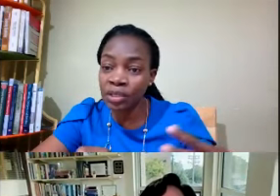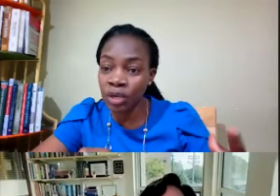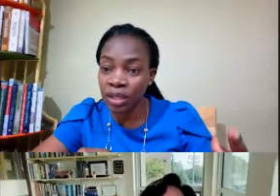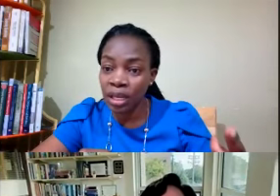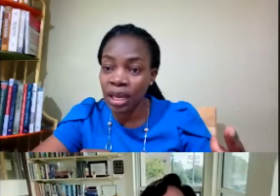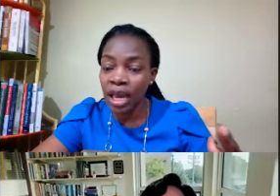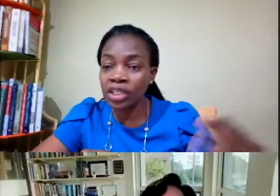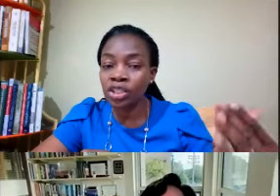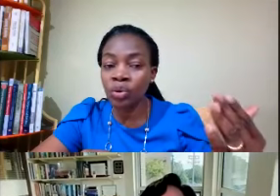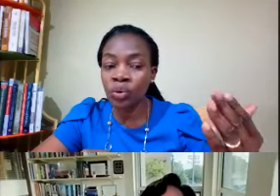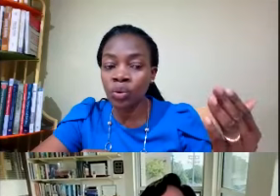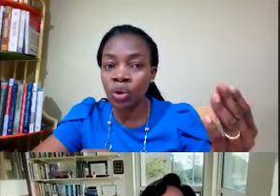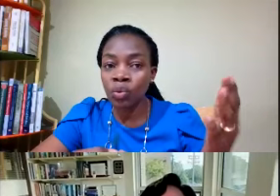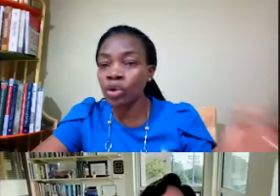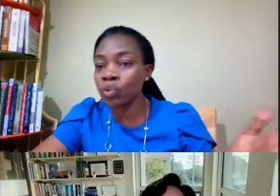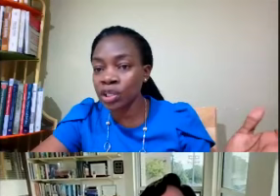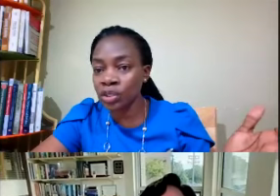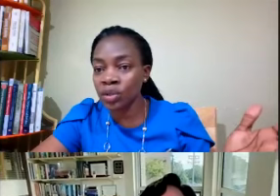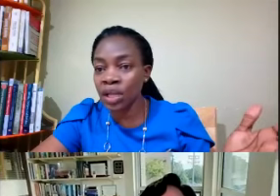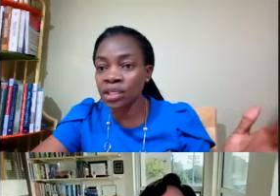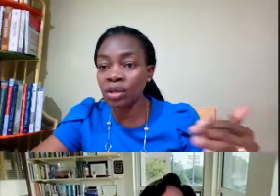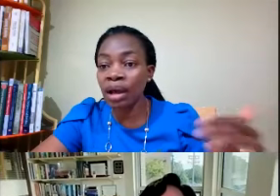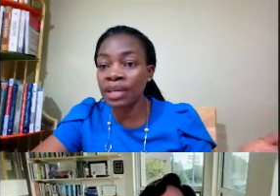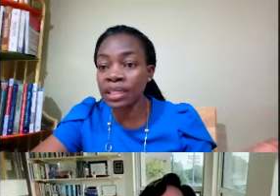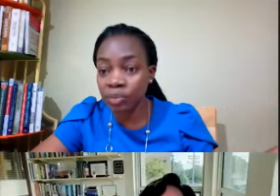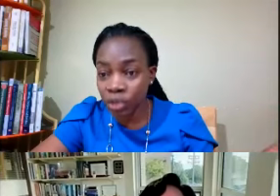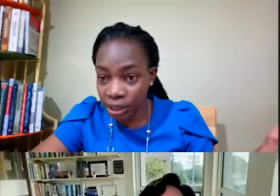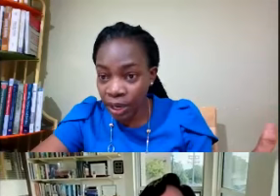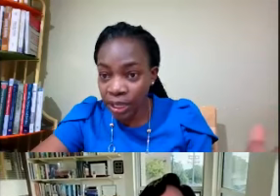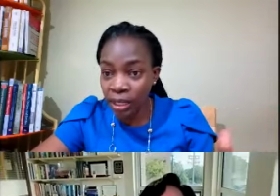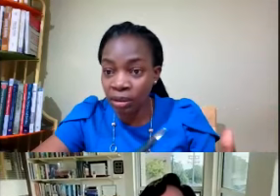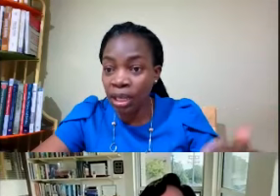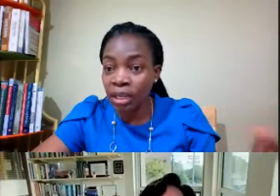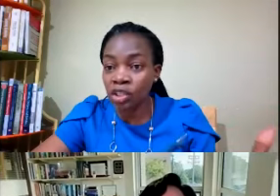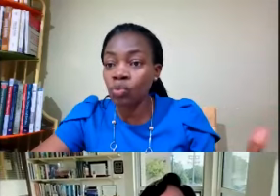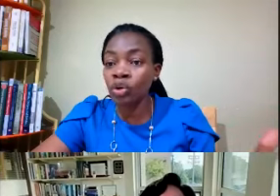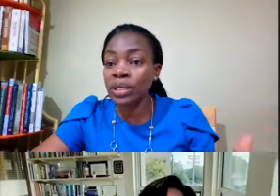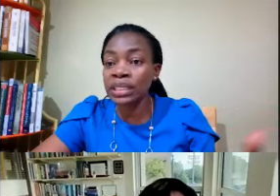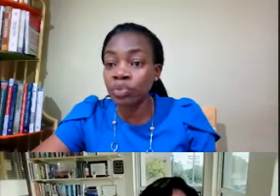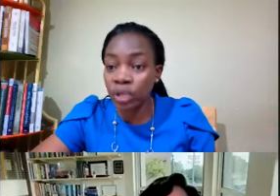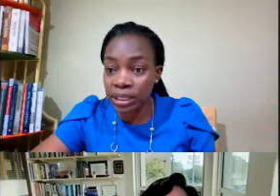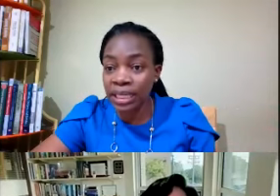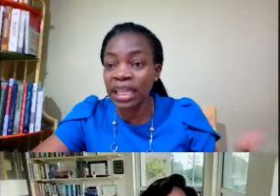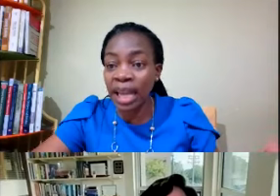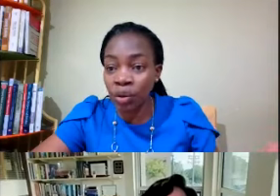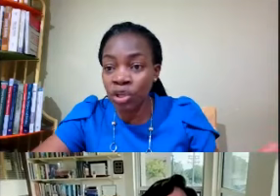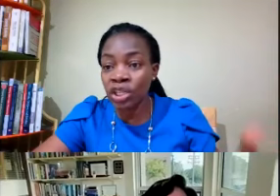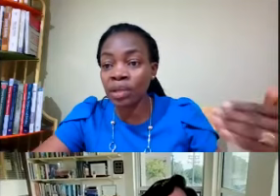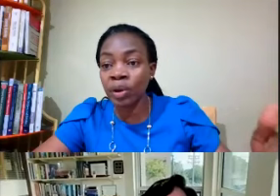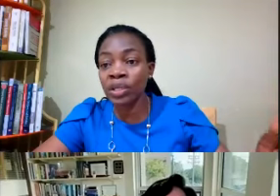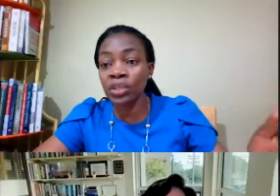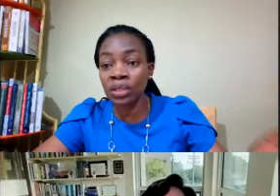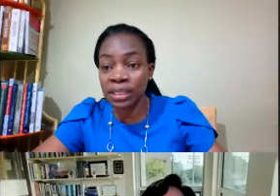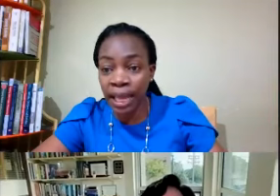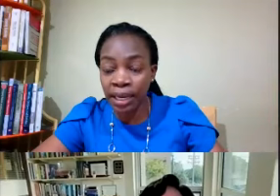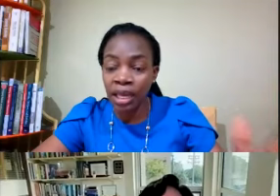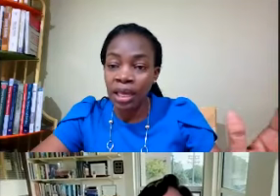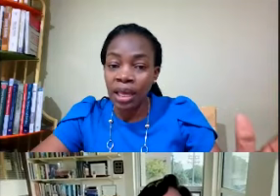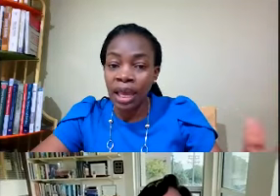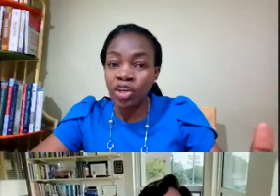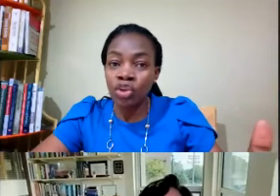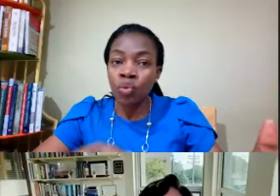the meeting with. And so one way to do that is to have an interpreter, right? Someone who interprets in the language that the parents